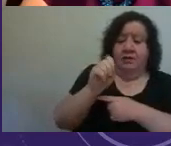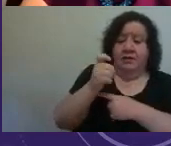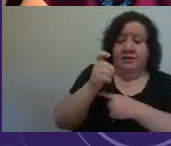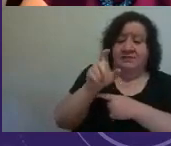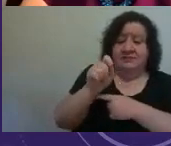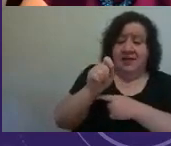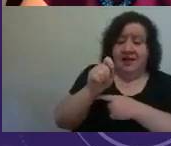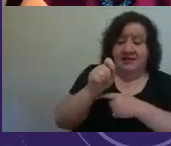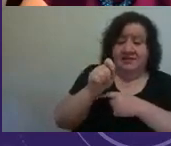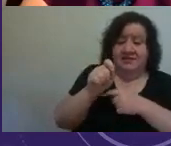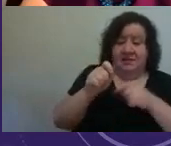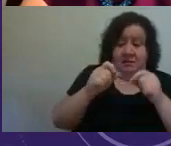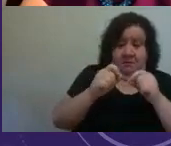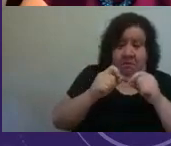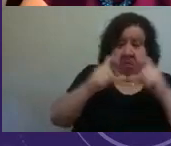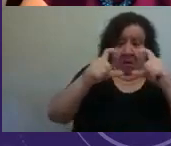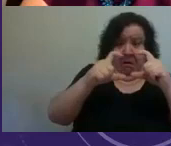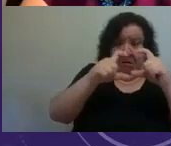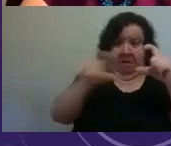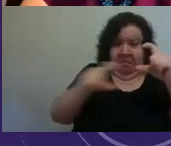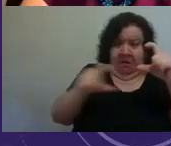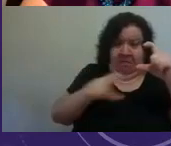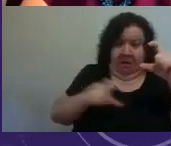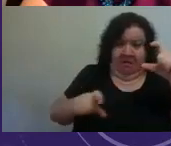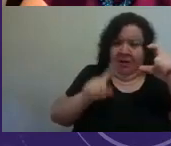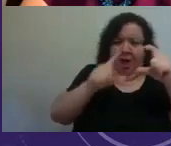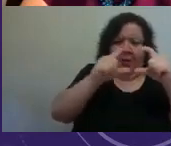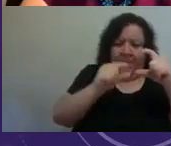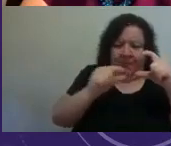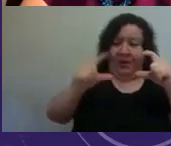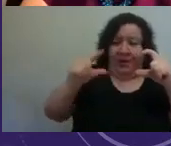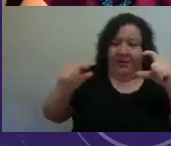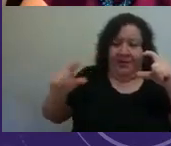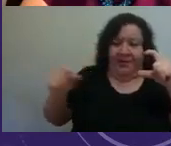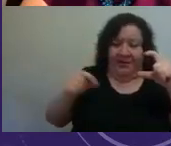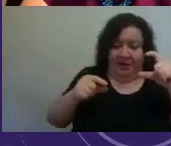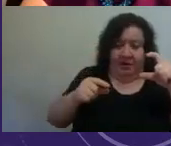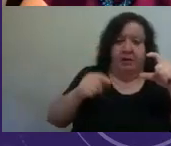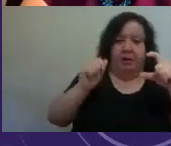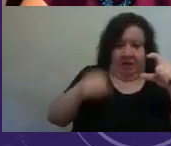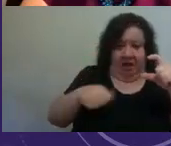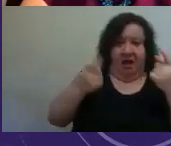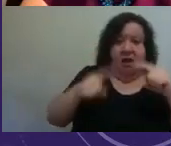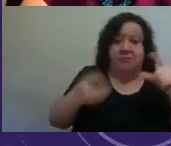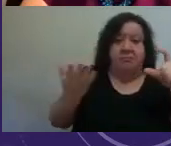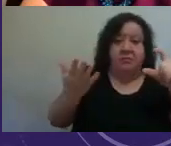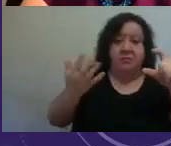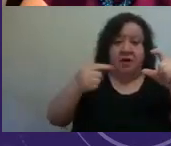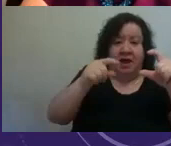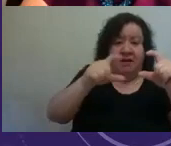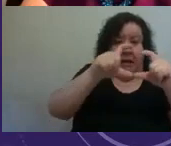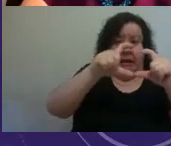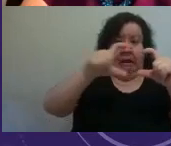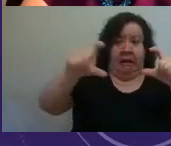the blind. So it's best to write in regular sentence case as you would for typing out any sentence and not